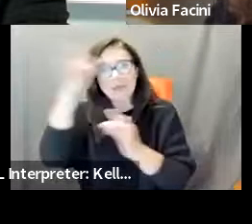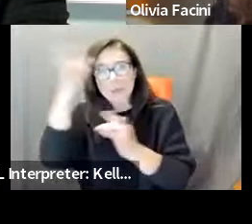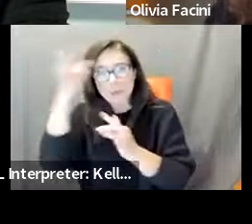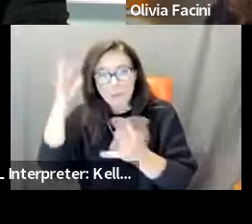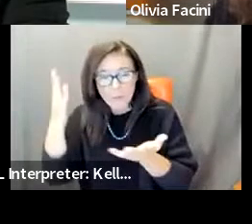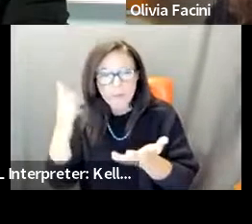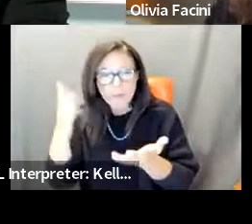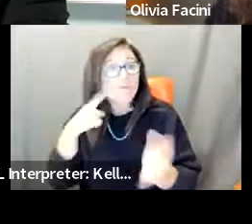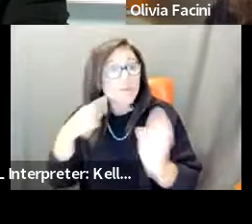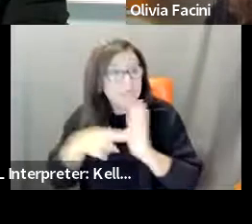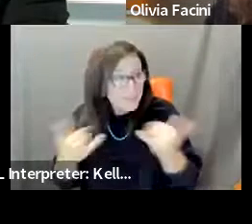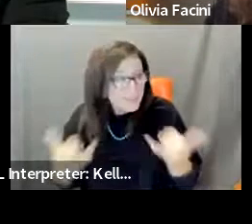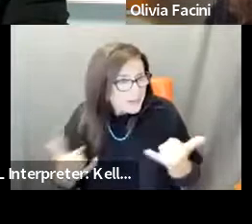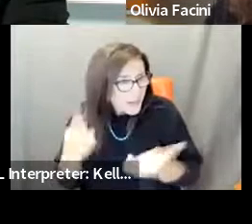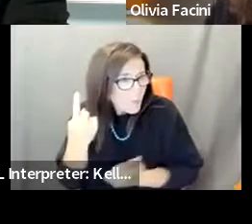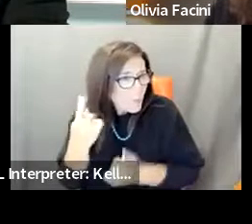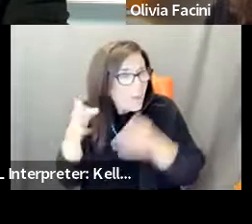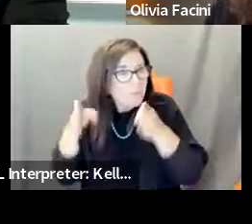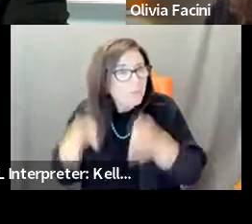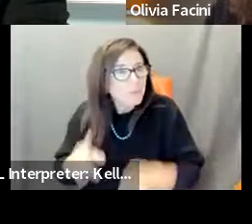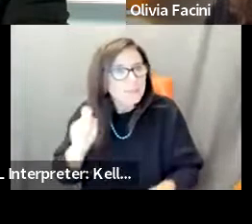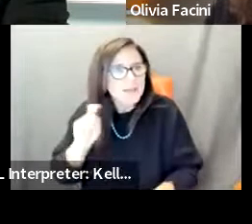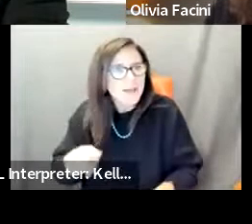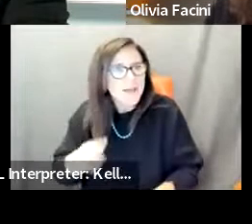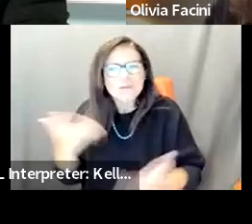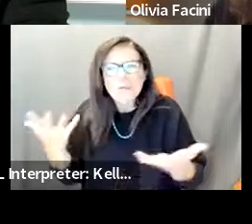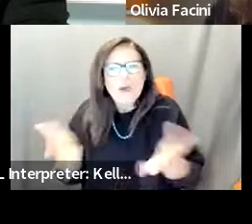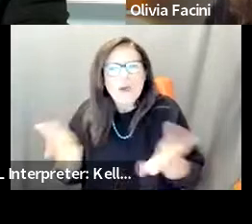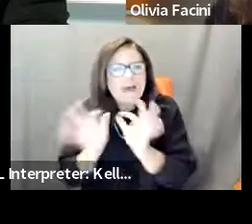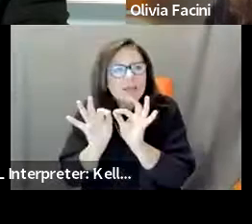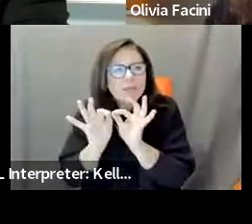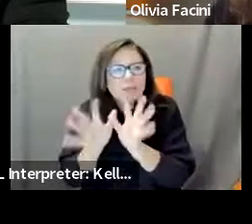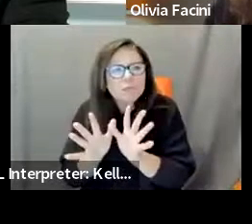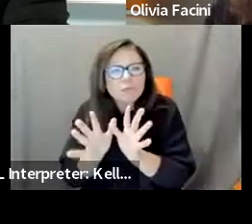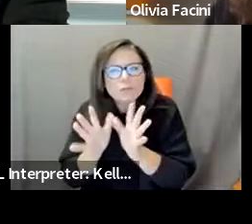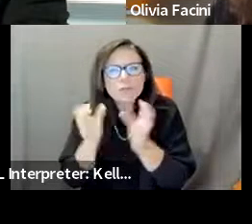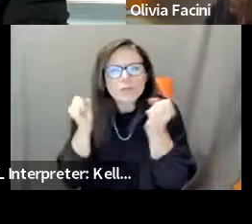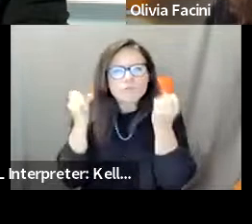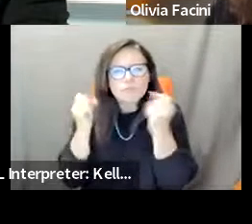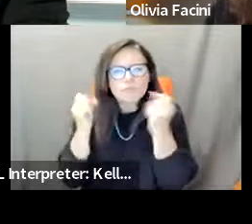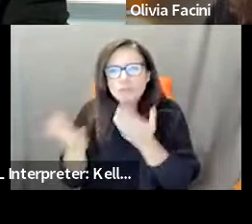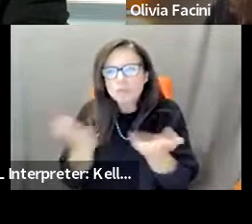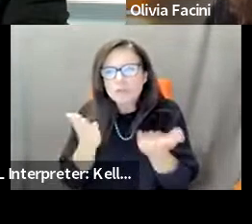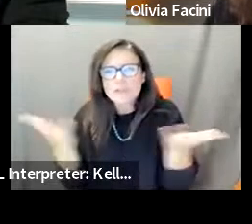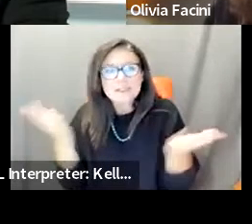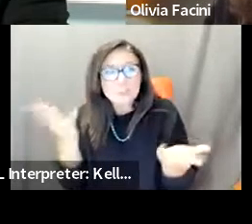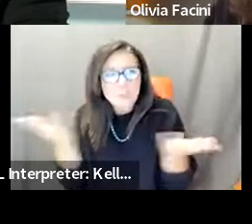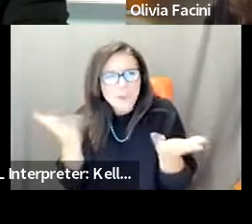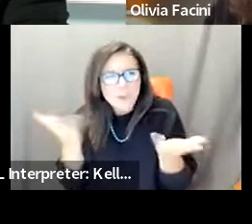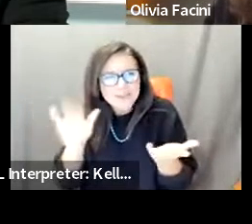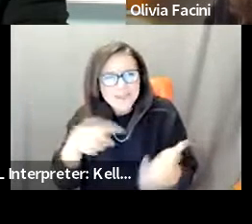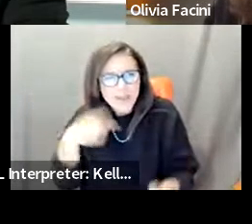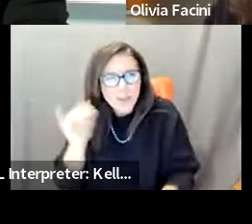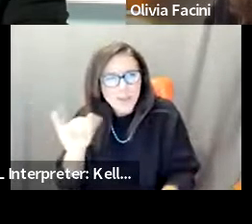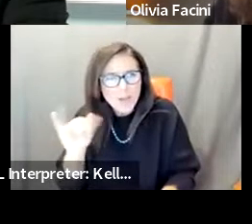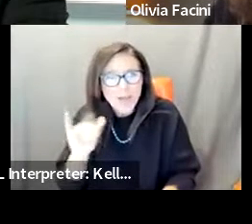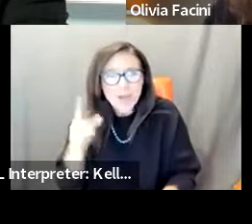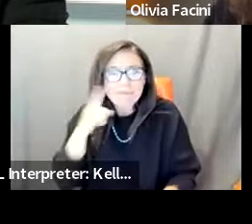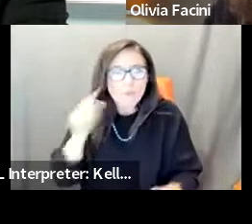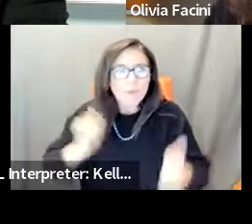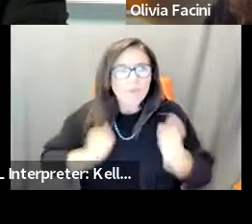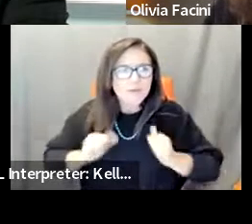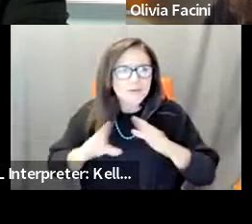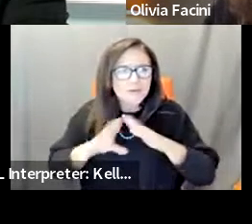has a question about, you know, what does interpreter services look like? You know, trying to maybe come up with some language, maybe a